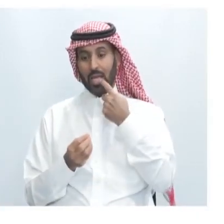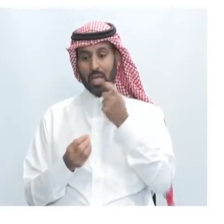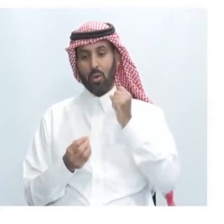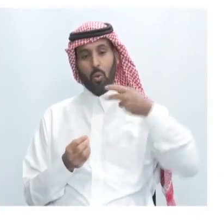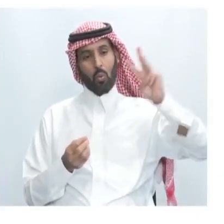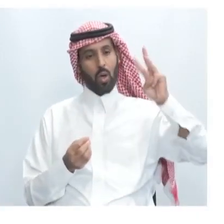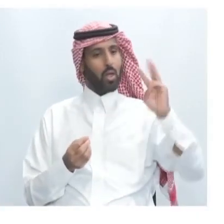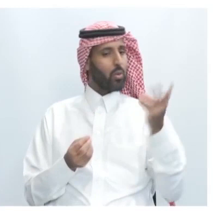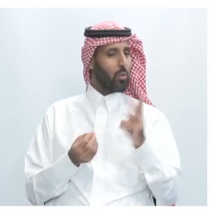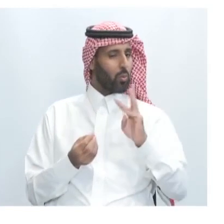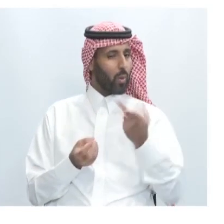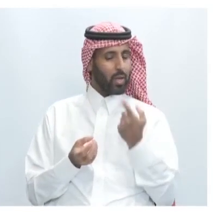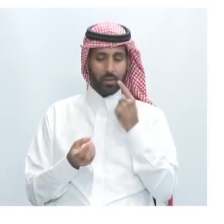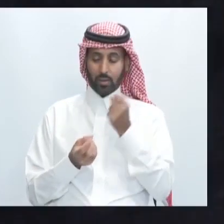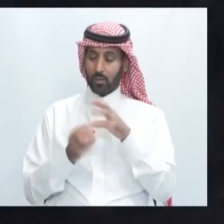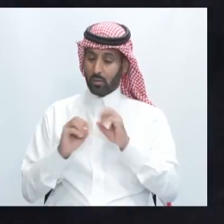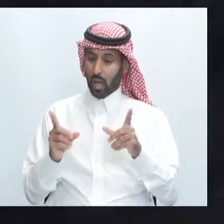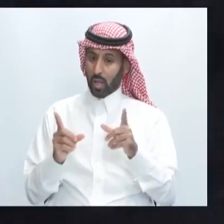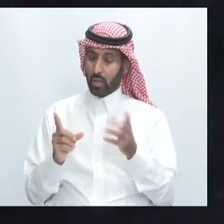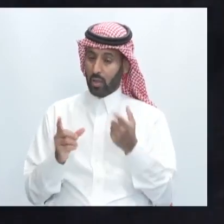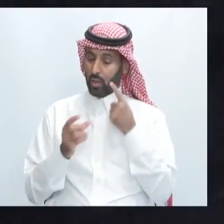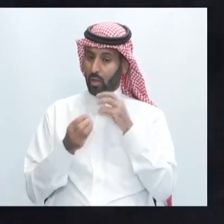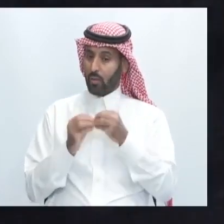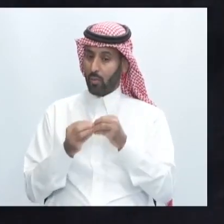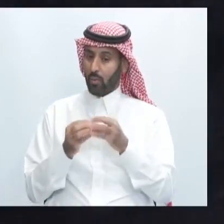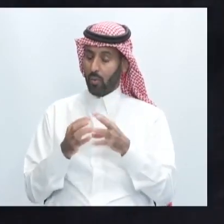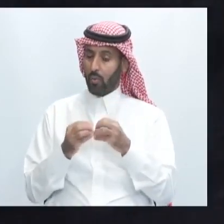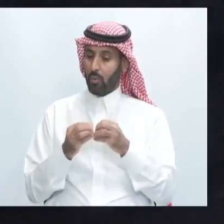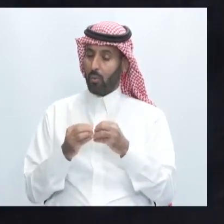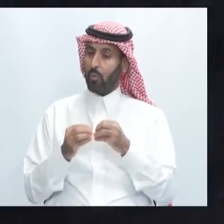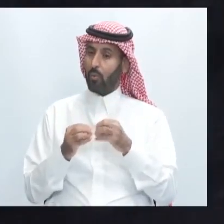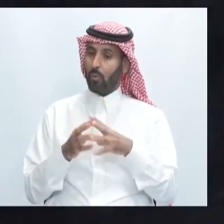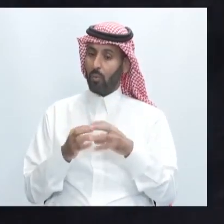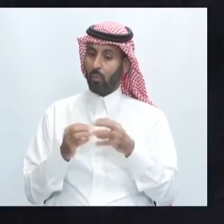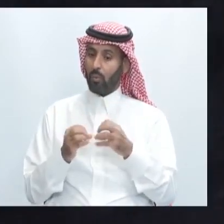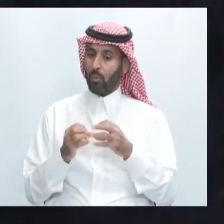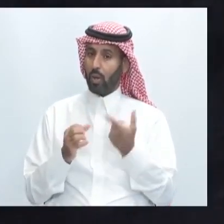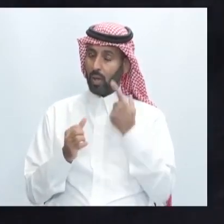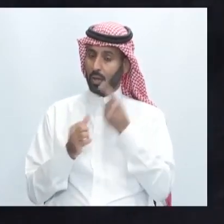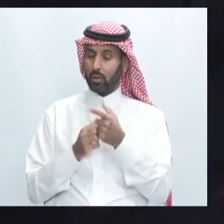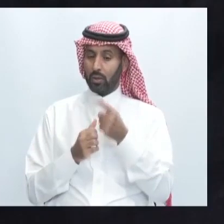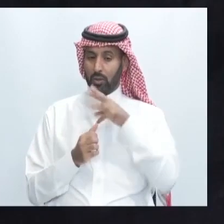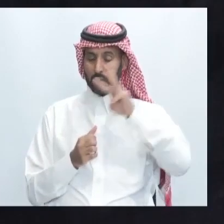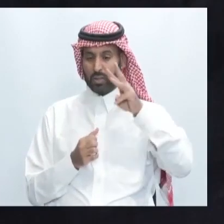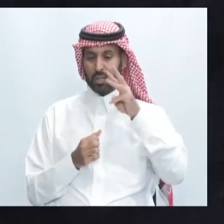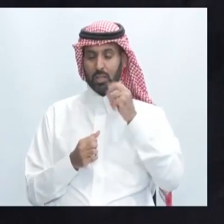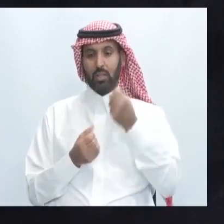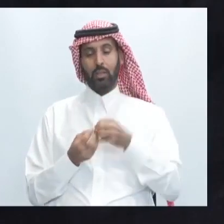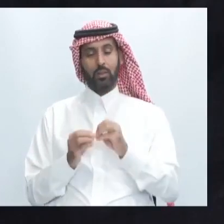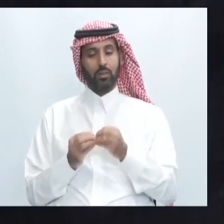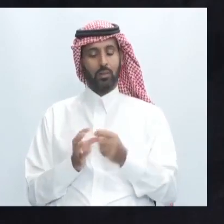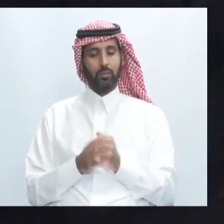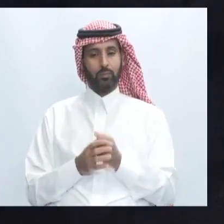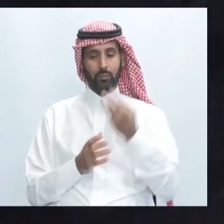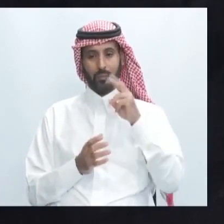in most cultures? In most cultures, not all cultures, no, most cultures, the color white, what